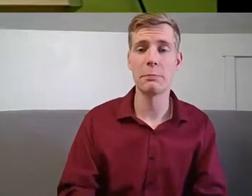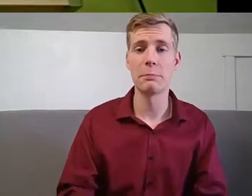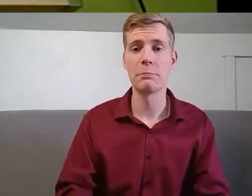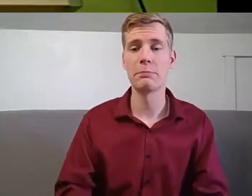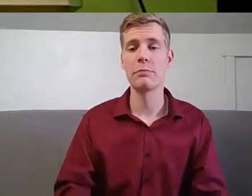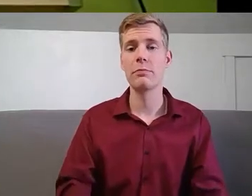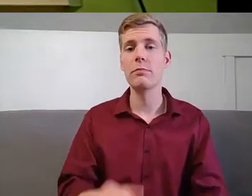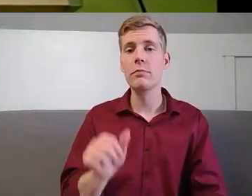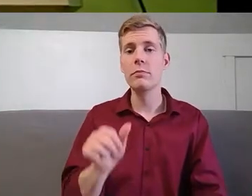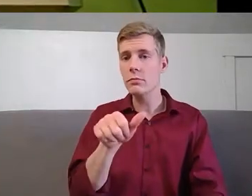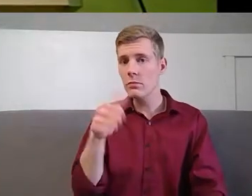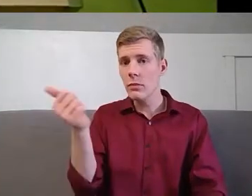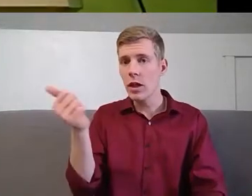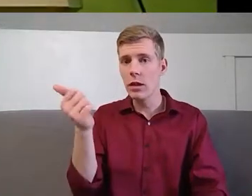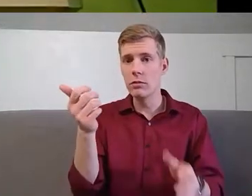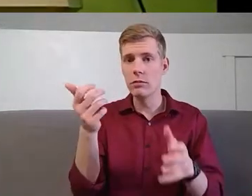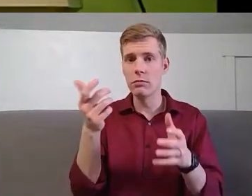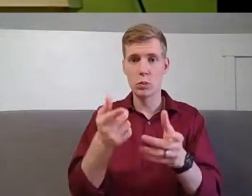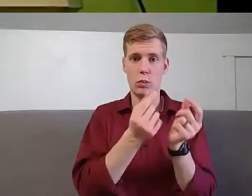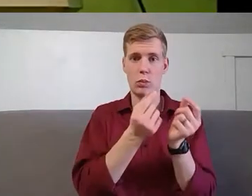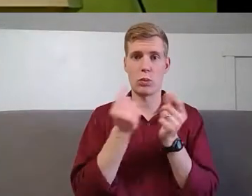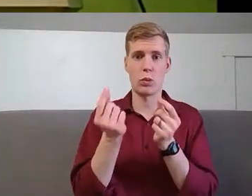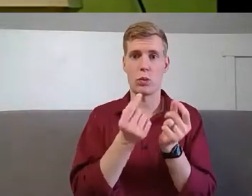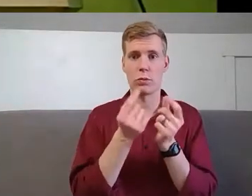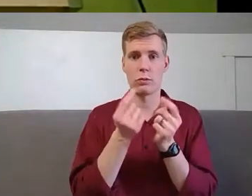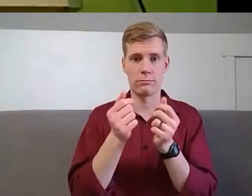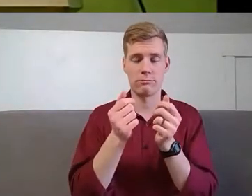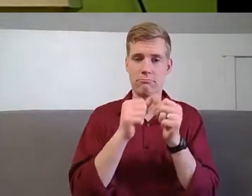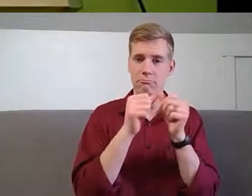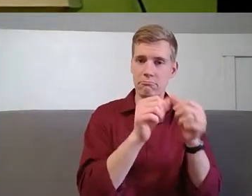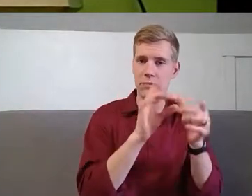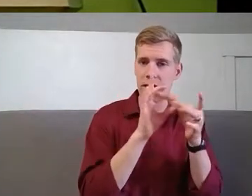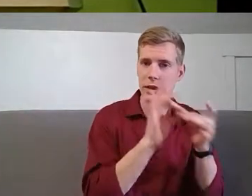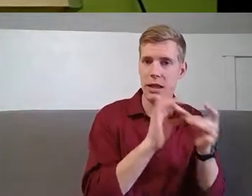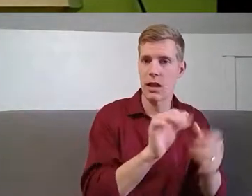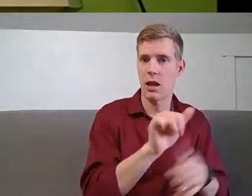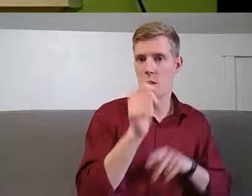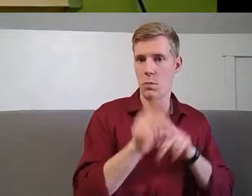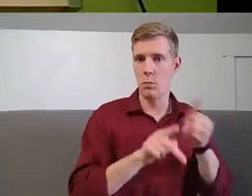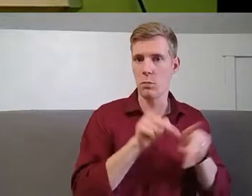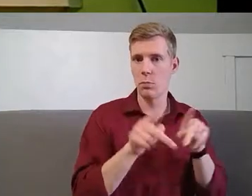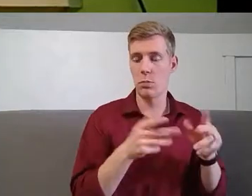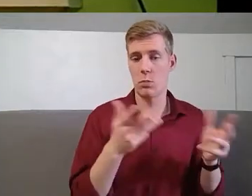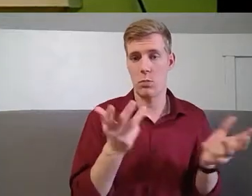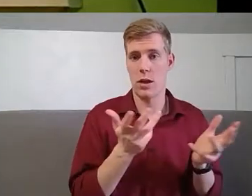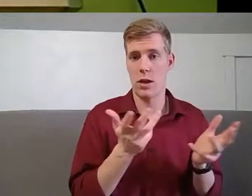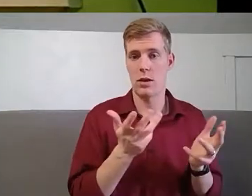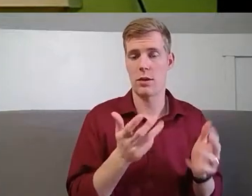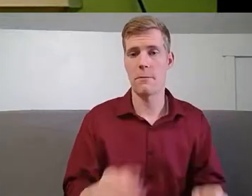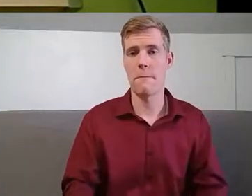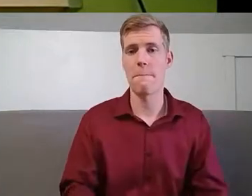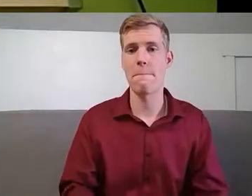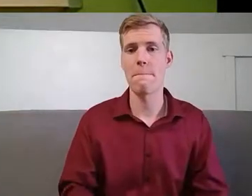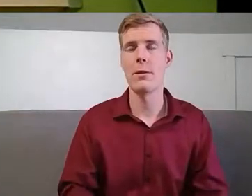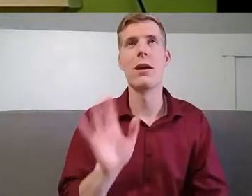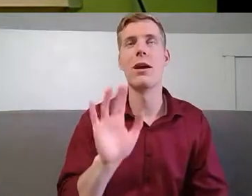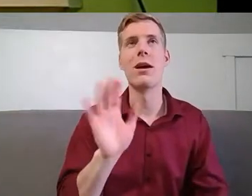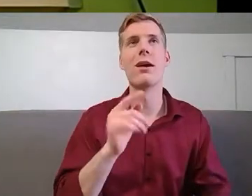So one of the things to make sure that you're doing with connecting with others is,